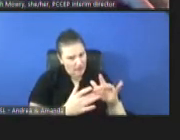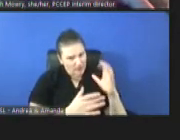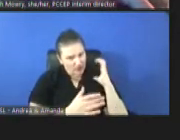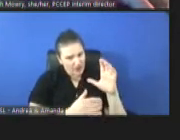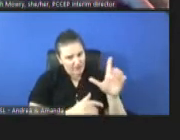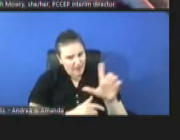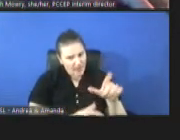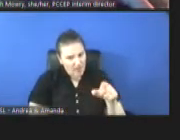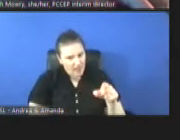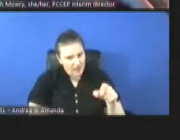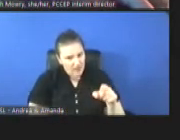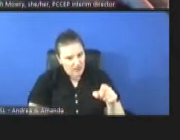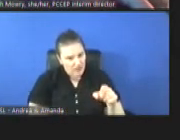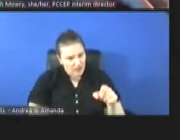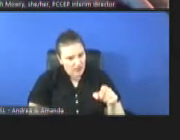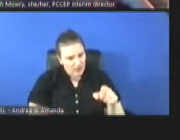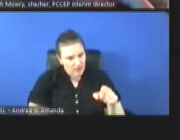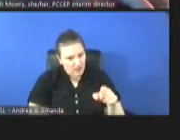Lavelle?